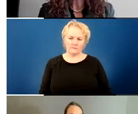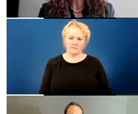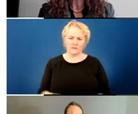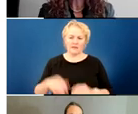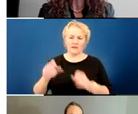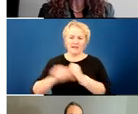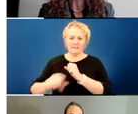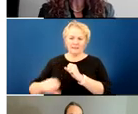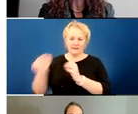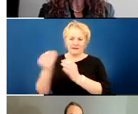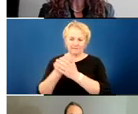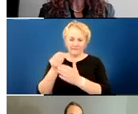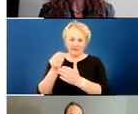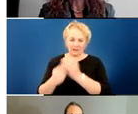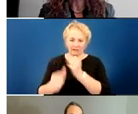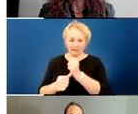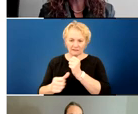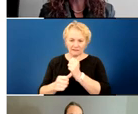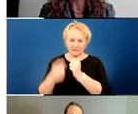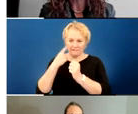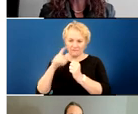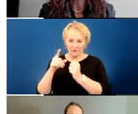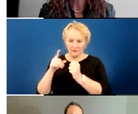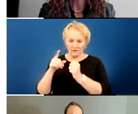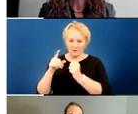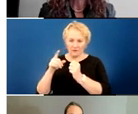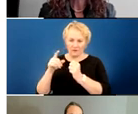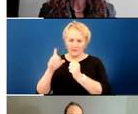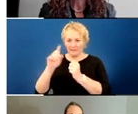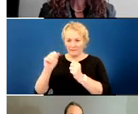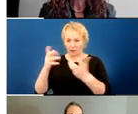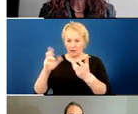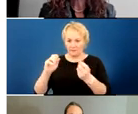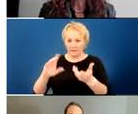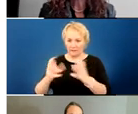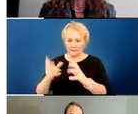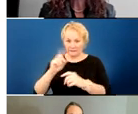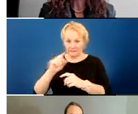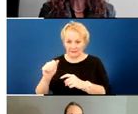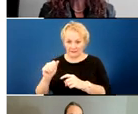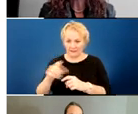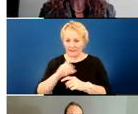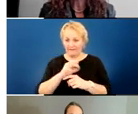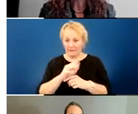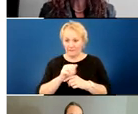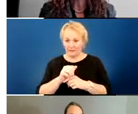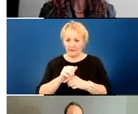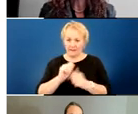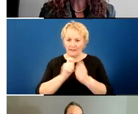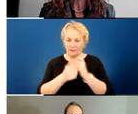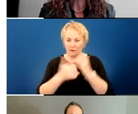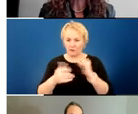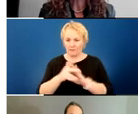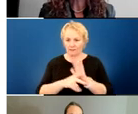expanding financial assistance for disaster-caused disability. To your credit card. FEMA is amending its current policy